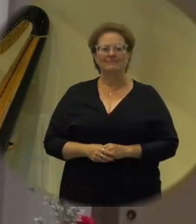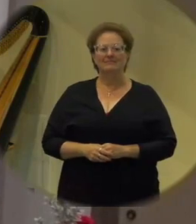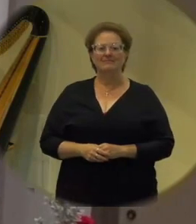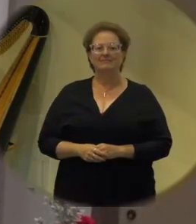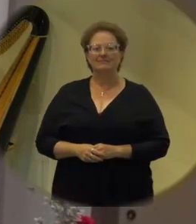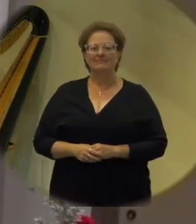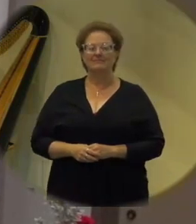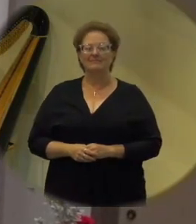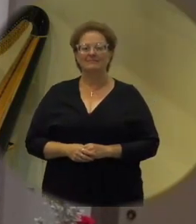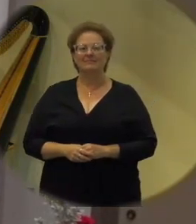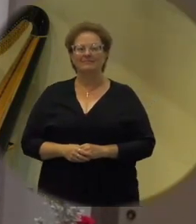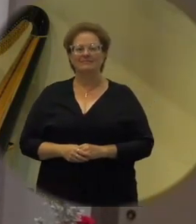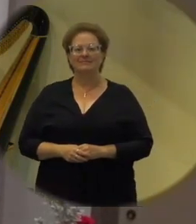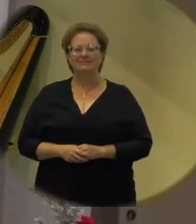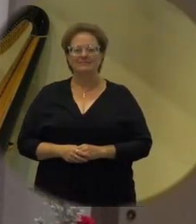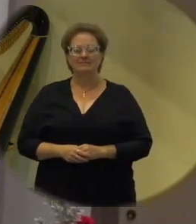day.